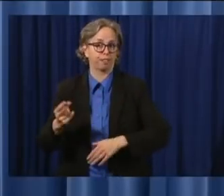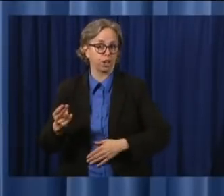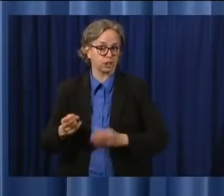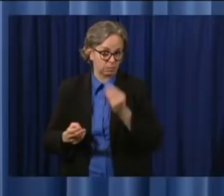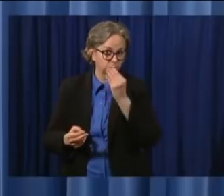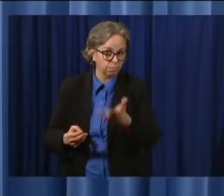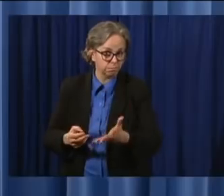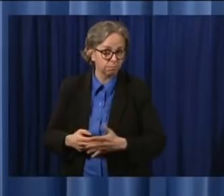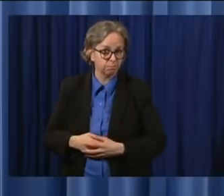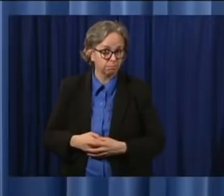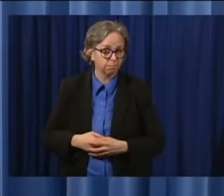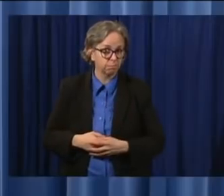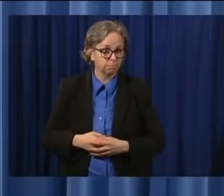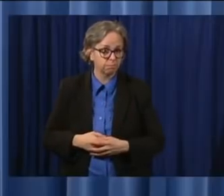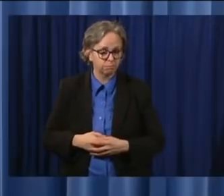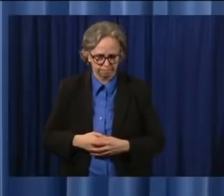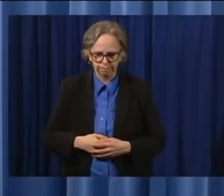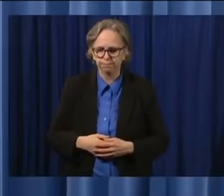So.